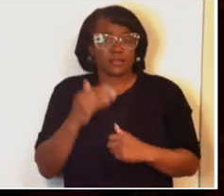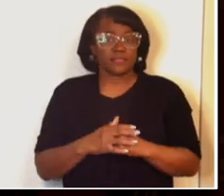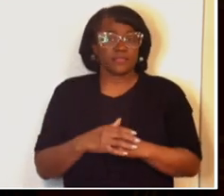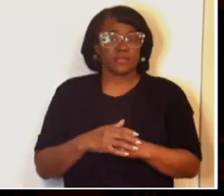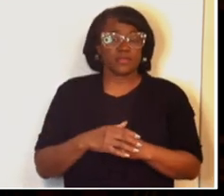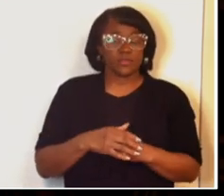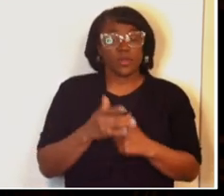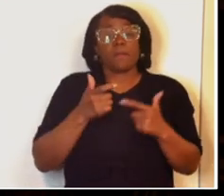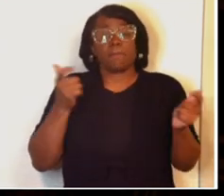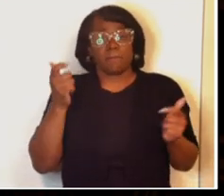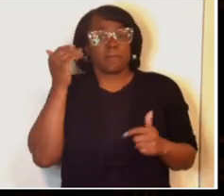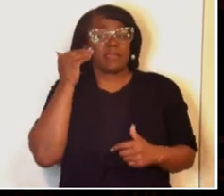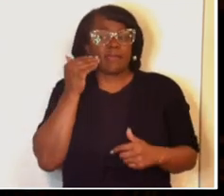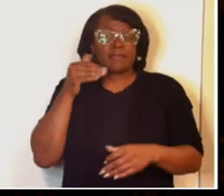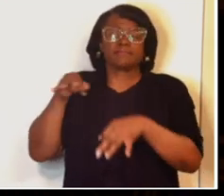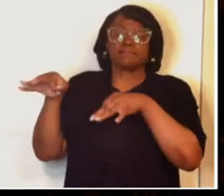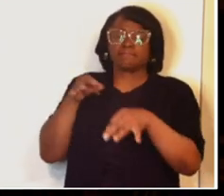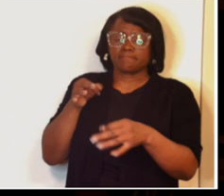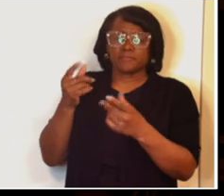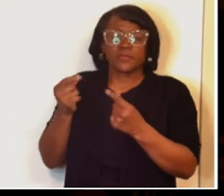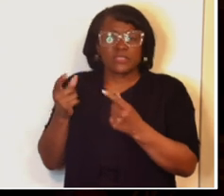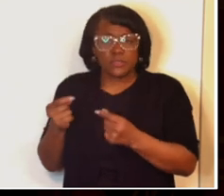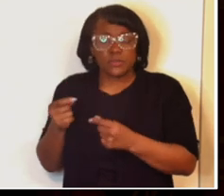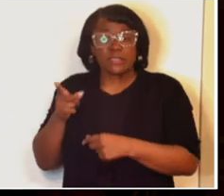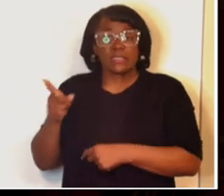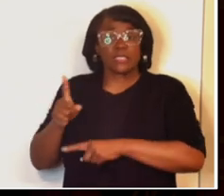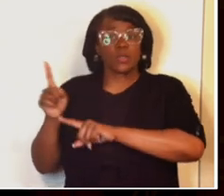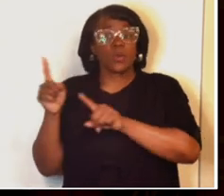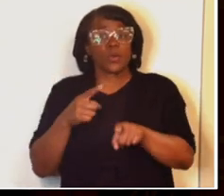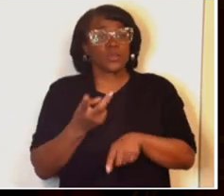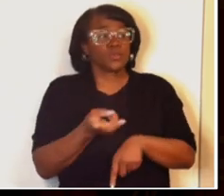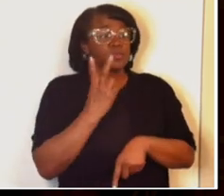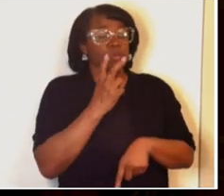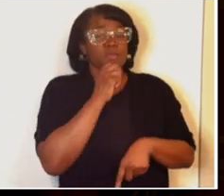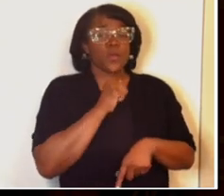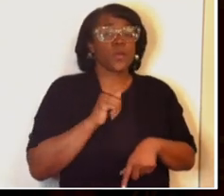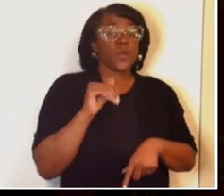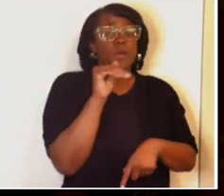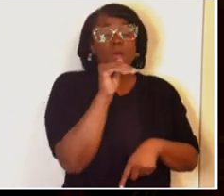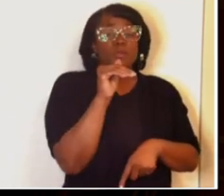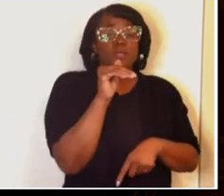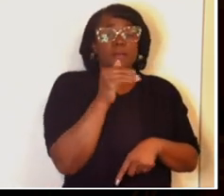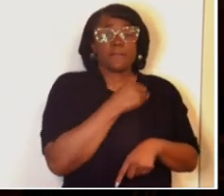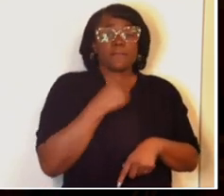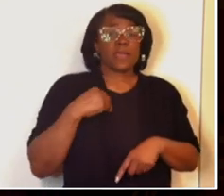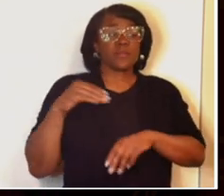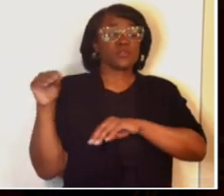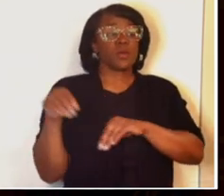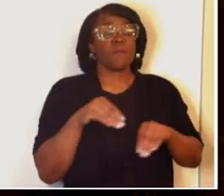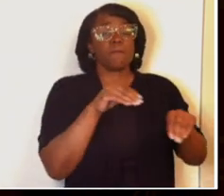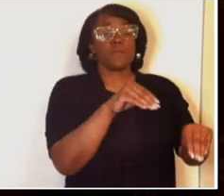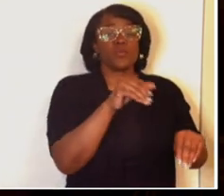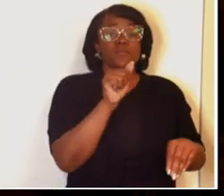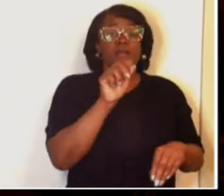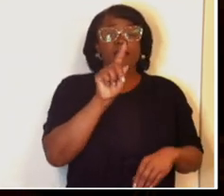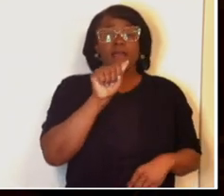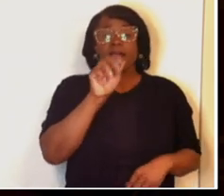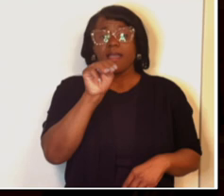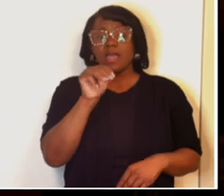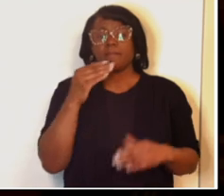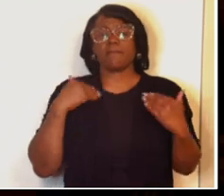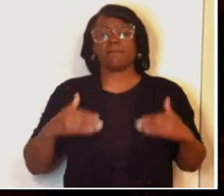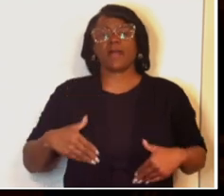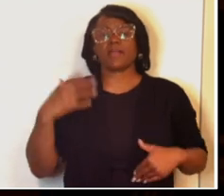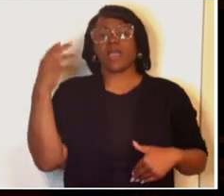Head's directive, Rattlesnake ordered two of the senior members to help him move Adam's body outside. Obviously, they